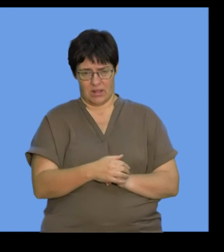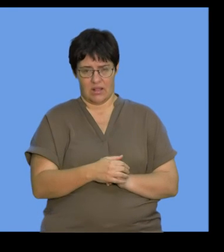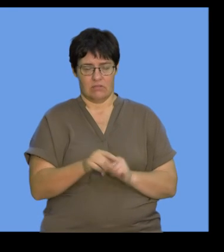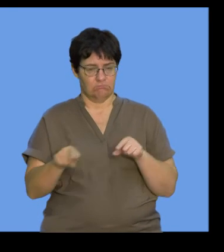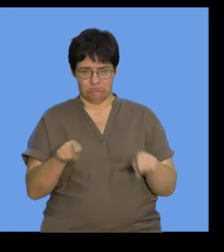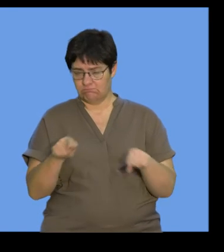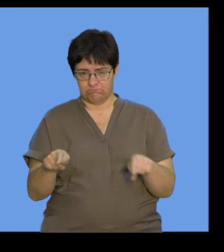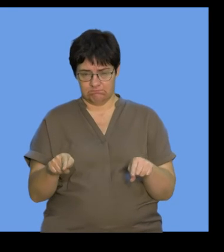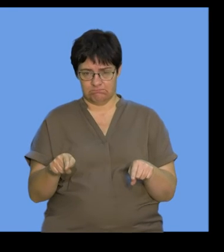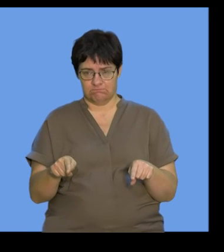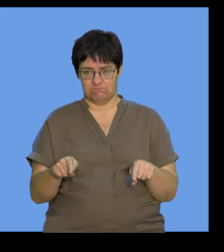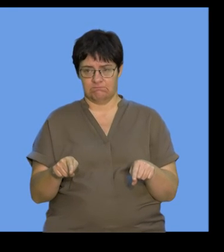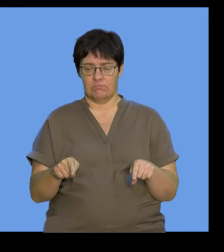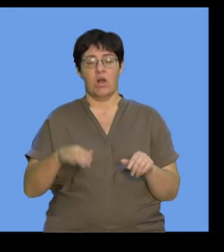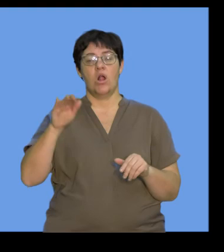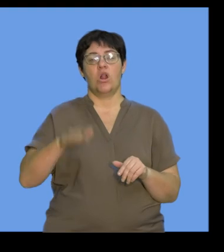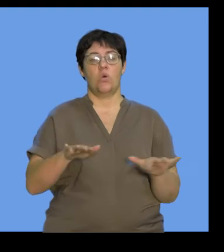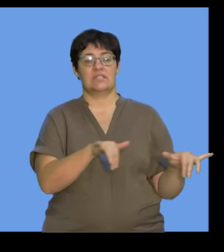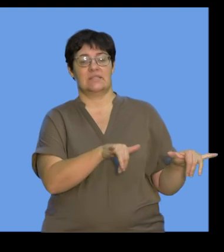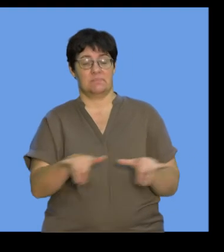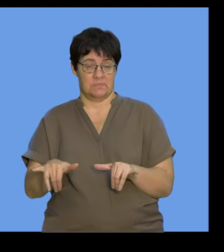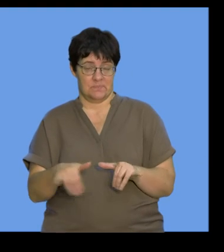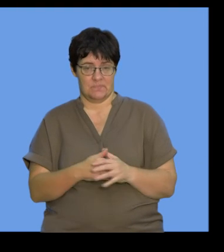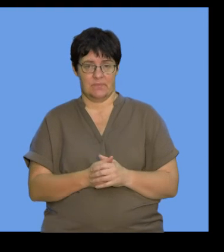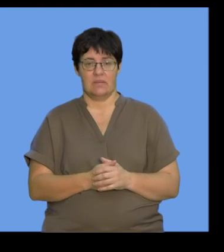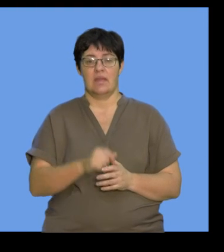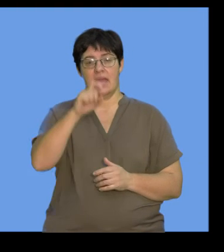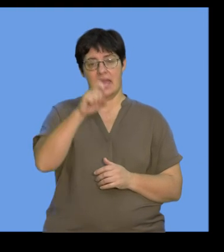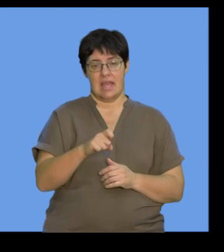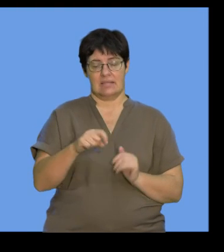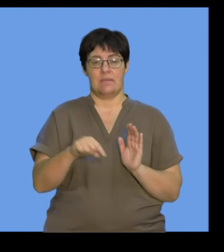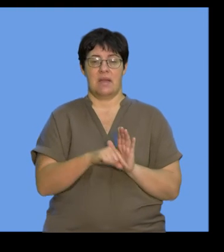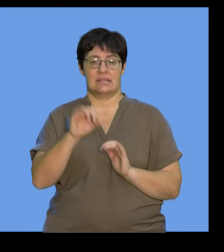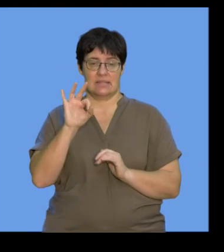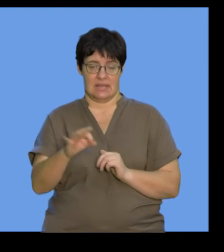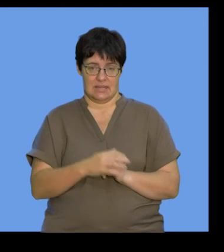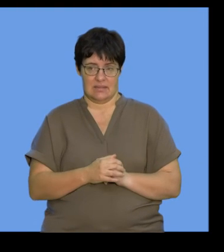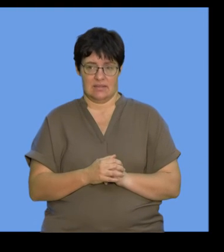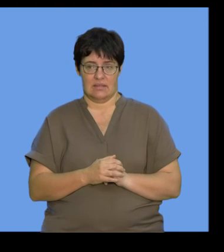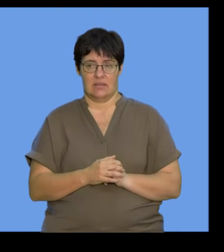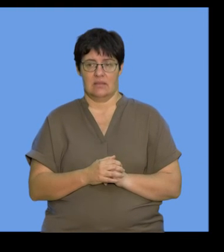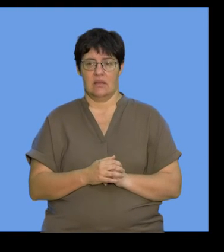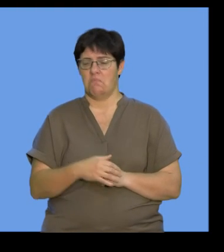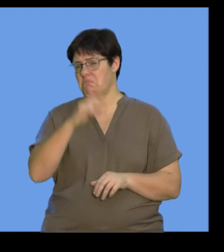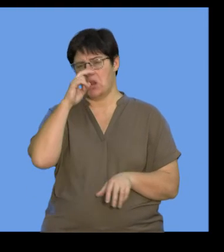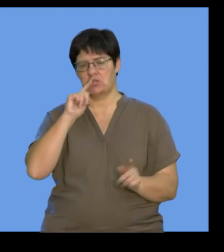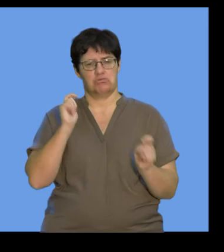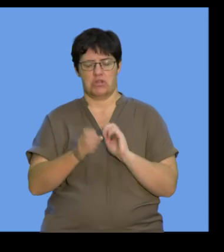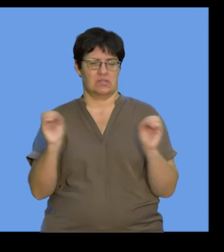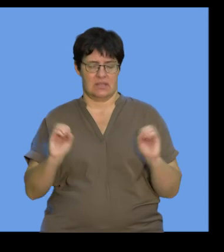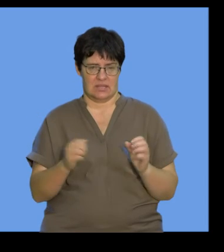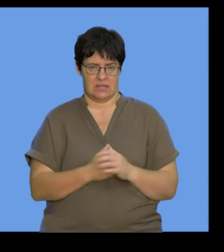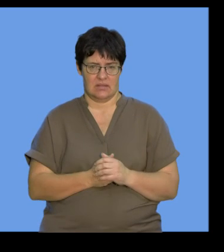the denominator here, my lowest common denominator here will then be x minus 3. I don't need to